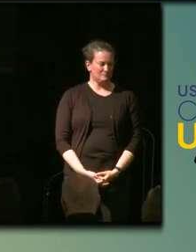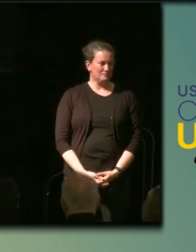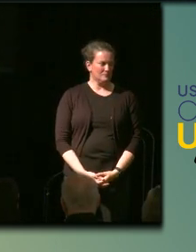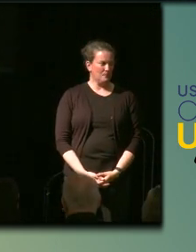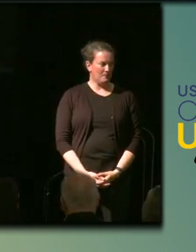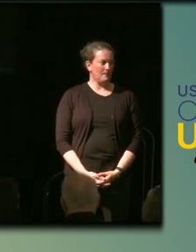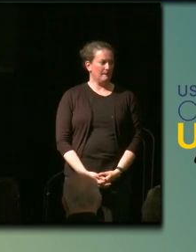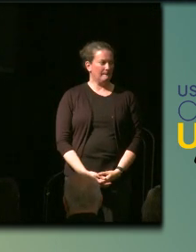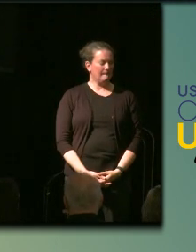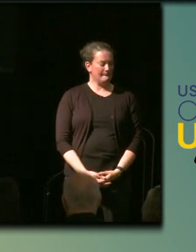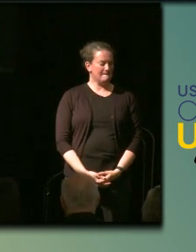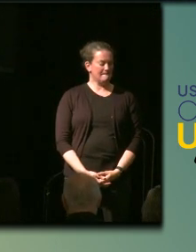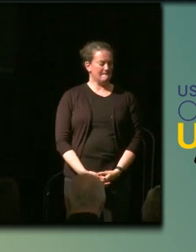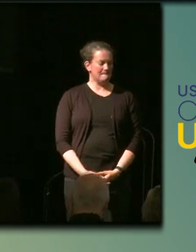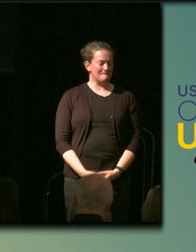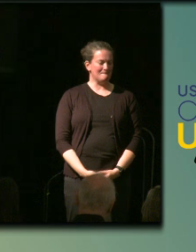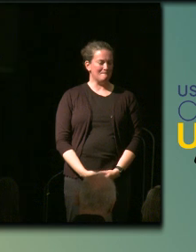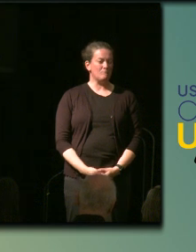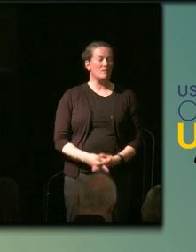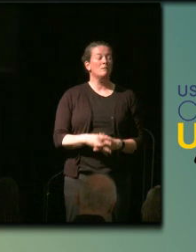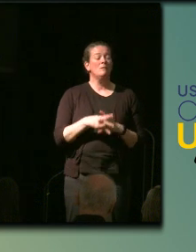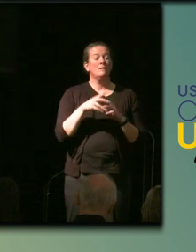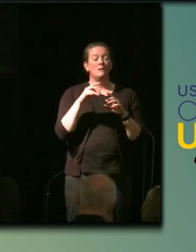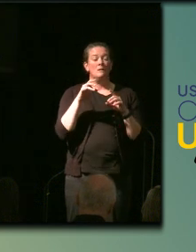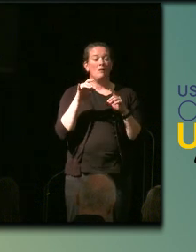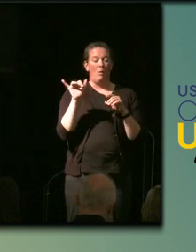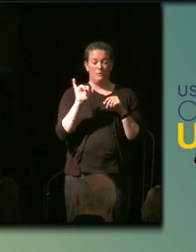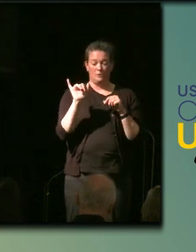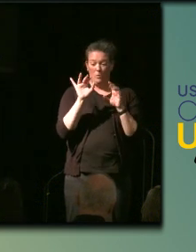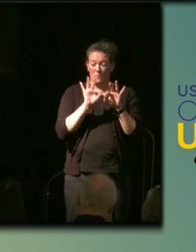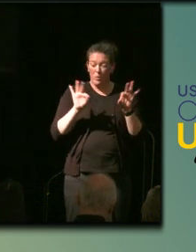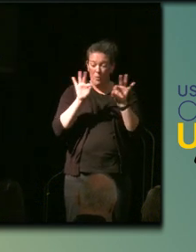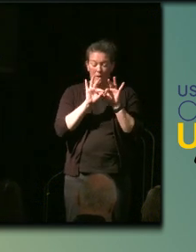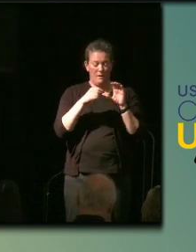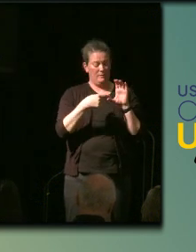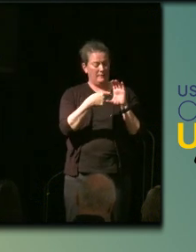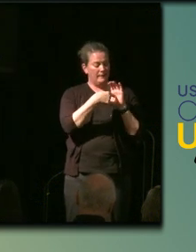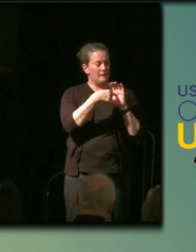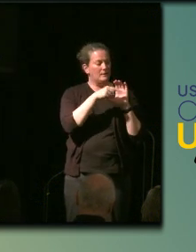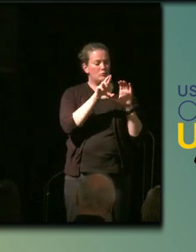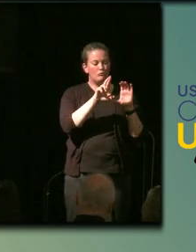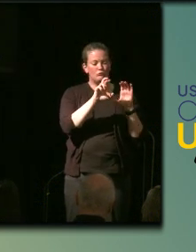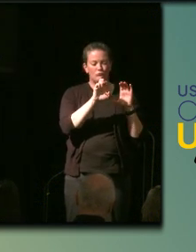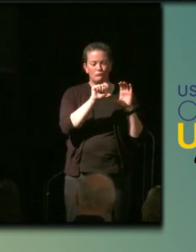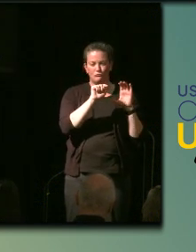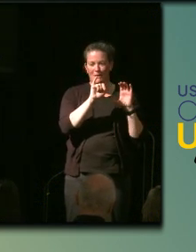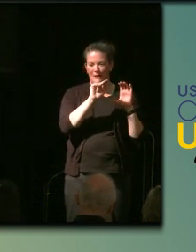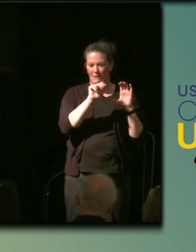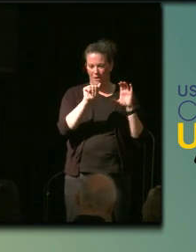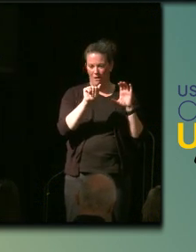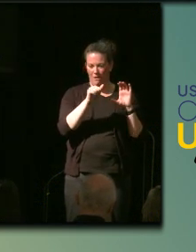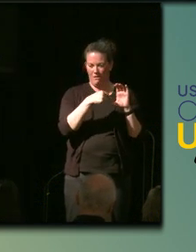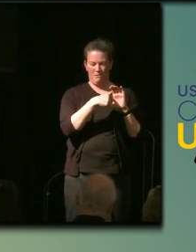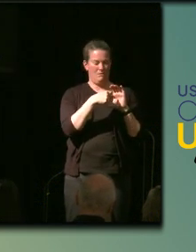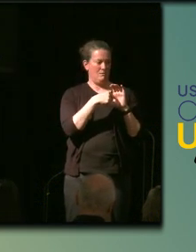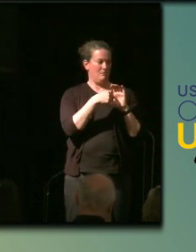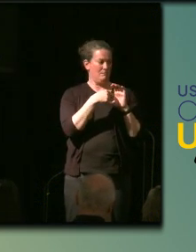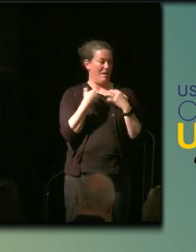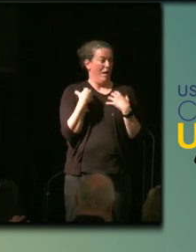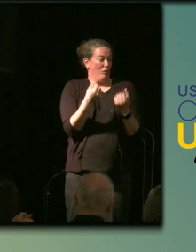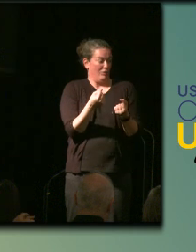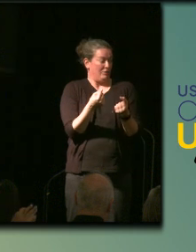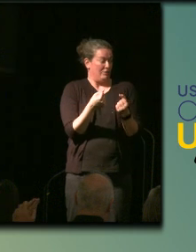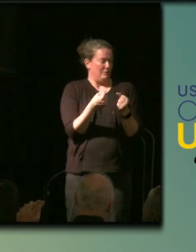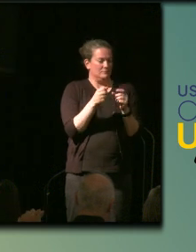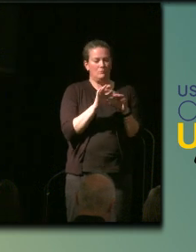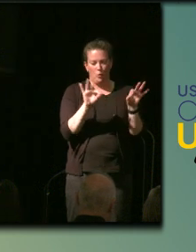data. The health of the retina, i.e. the thickness of the retina, is also incredibly important to this treatment. So what